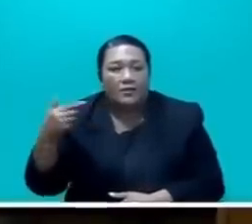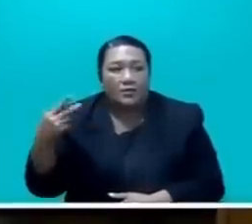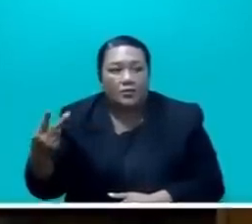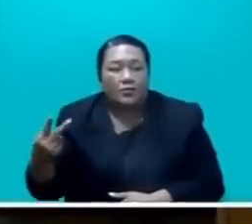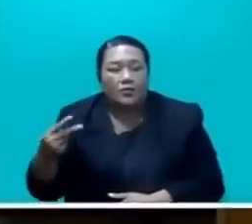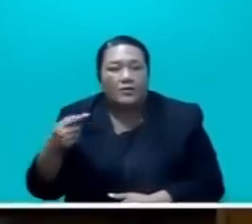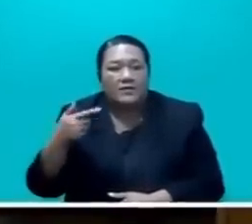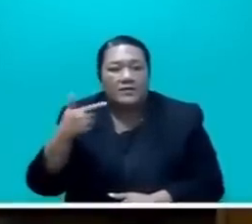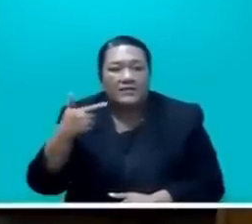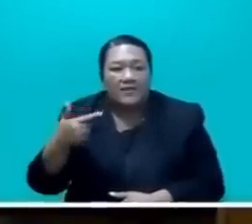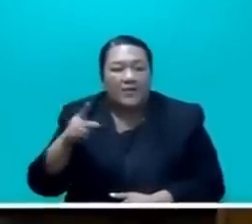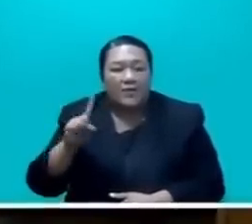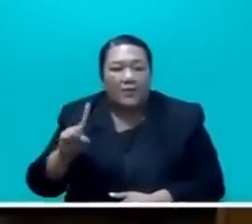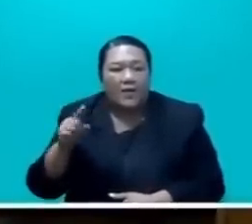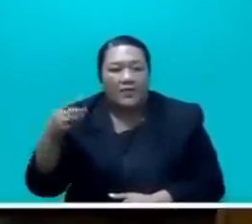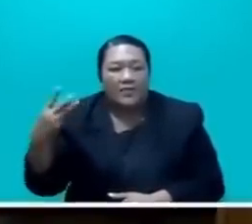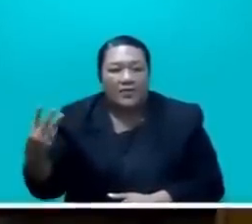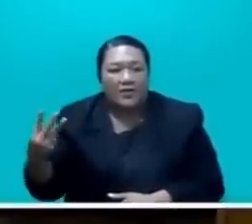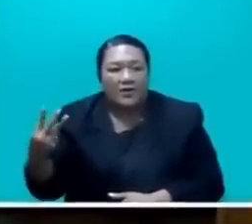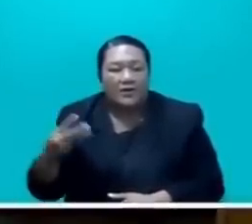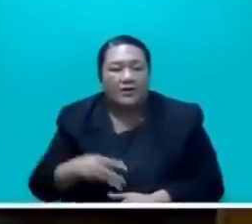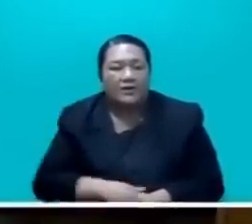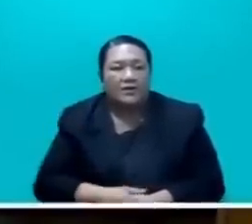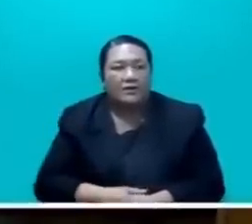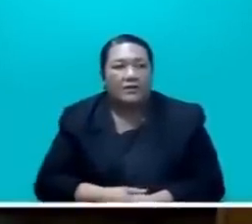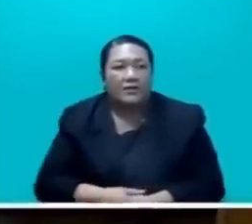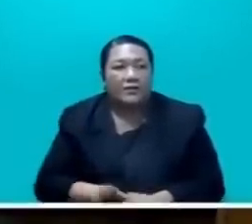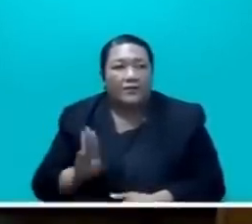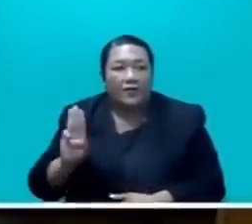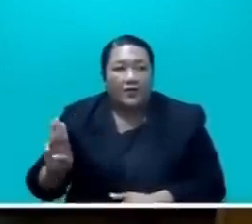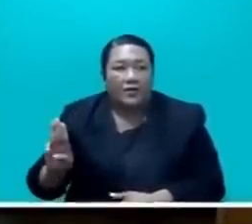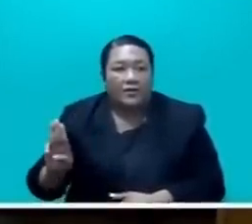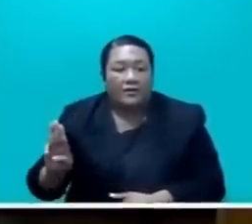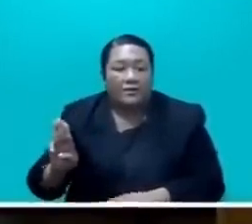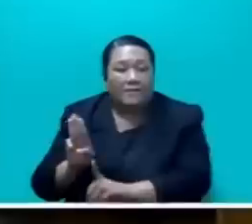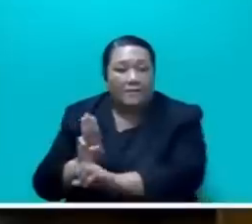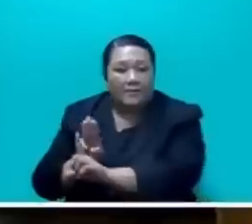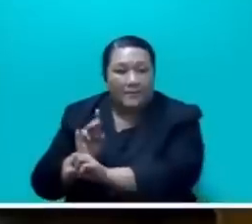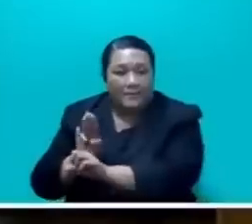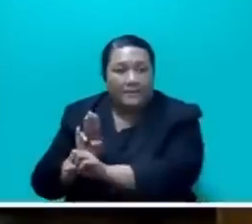713. For him, and if you really believe